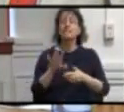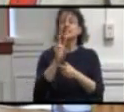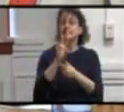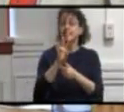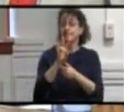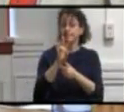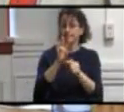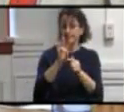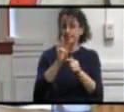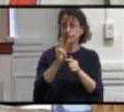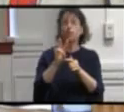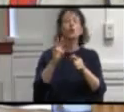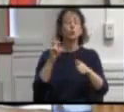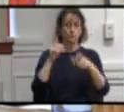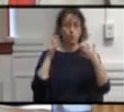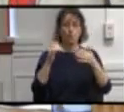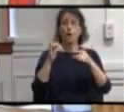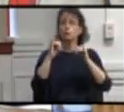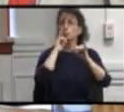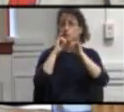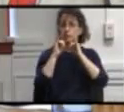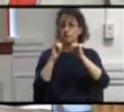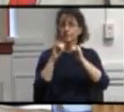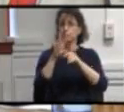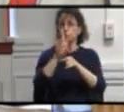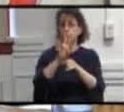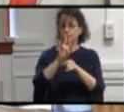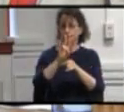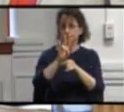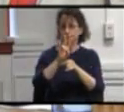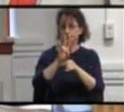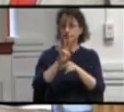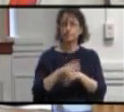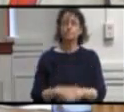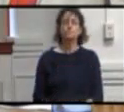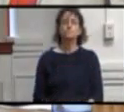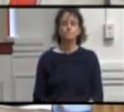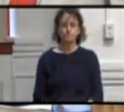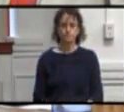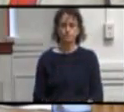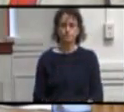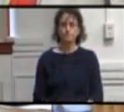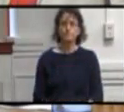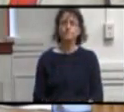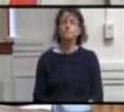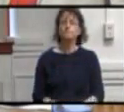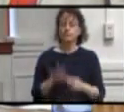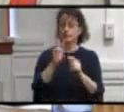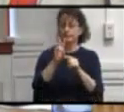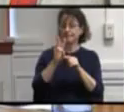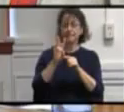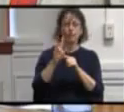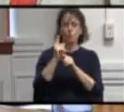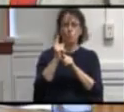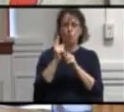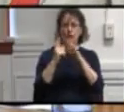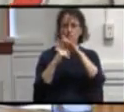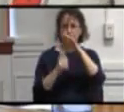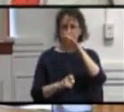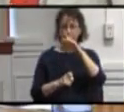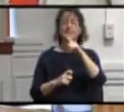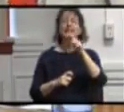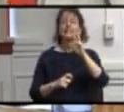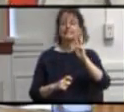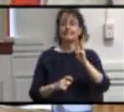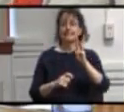people who we would interview. We set up interviews with six of those seven people that